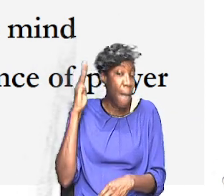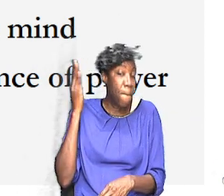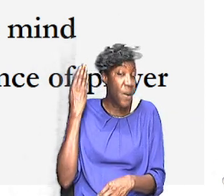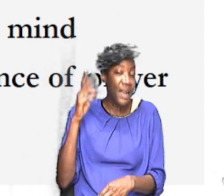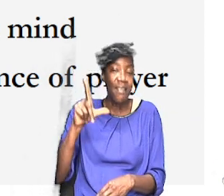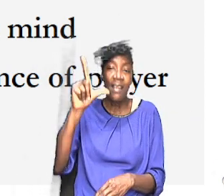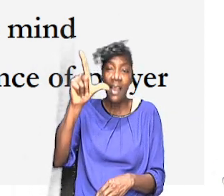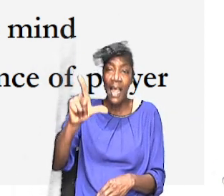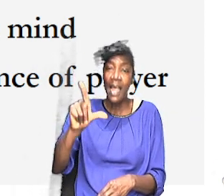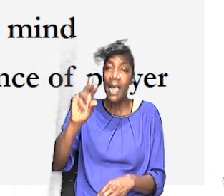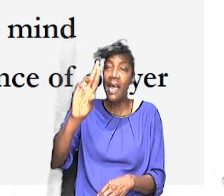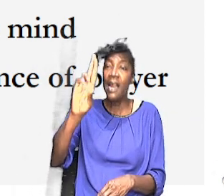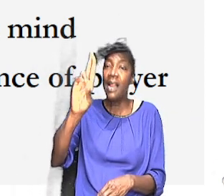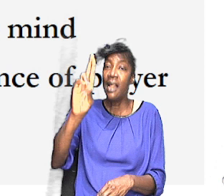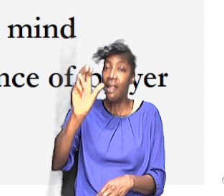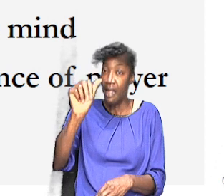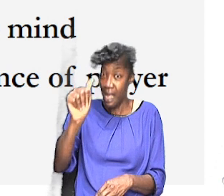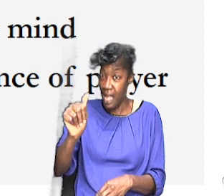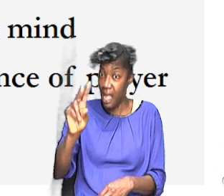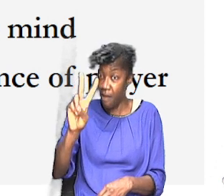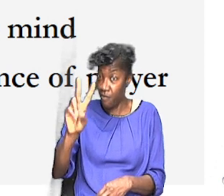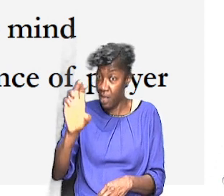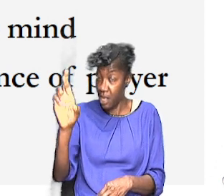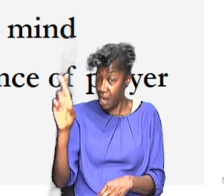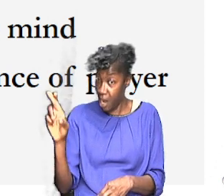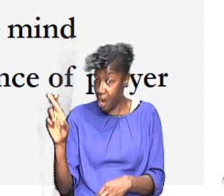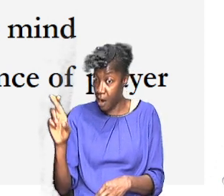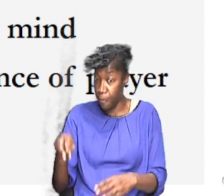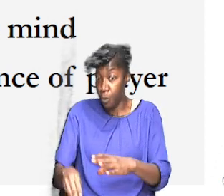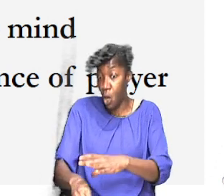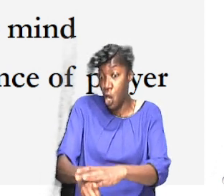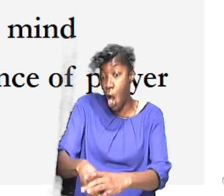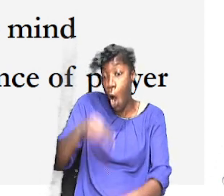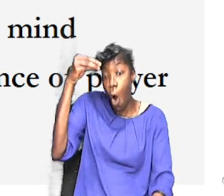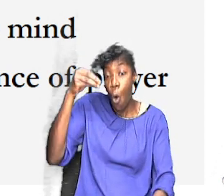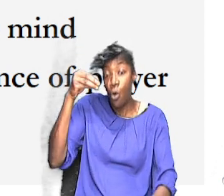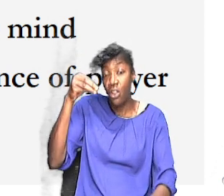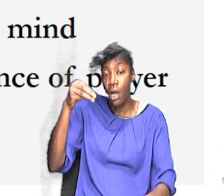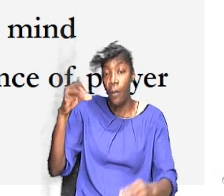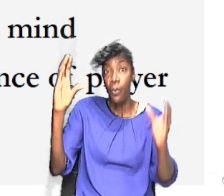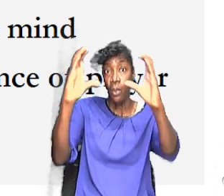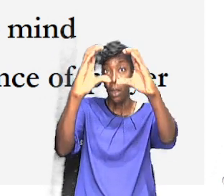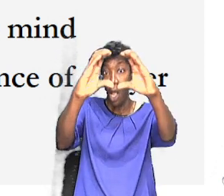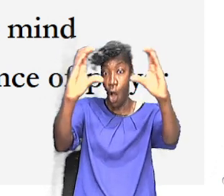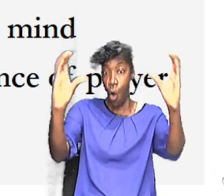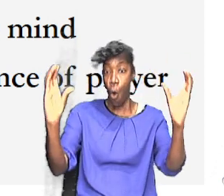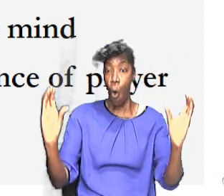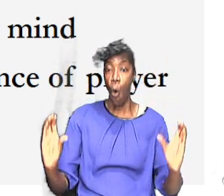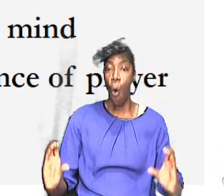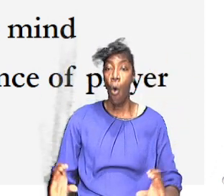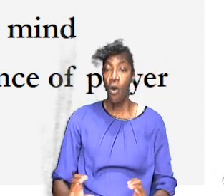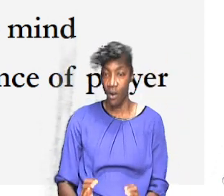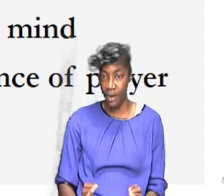called the outer court. Amen. That's the courtyard, amen, of the tabernacle. So the